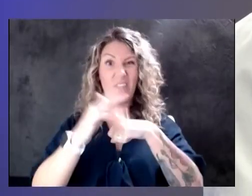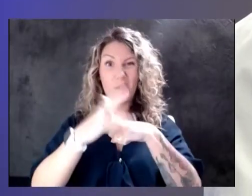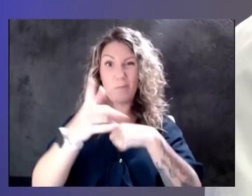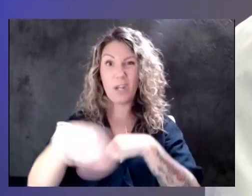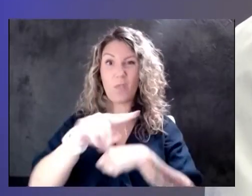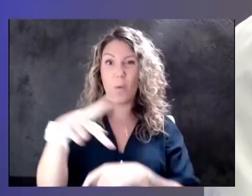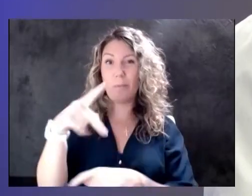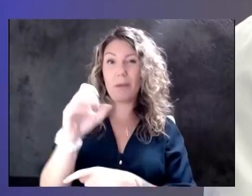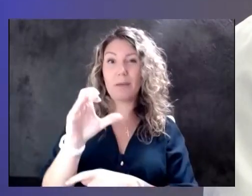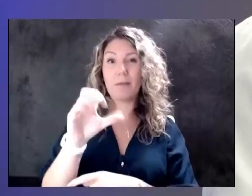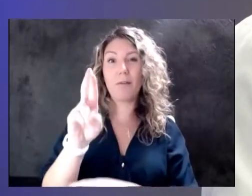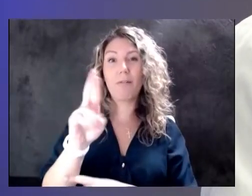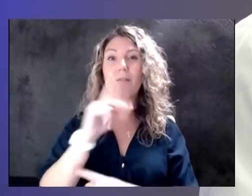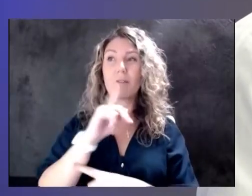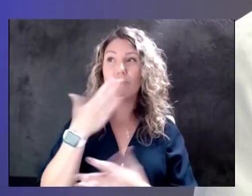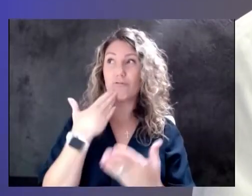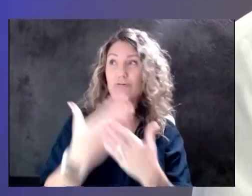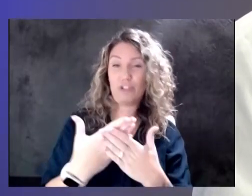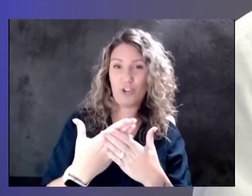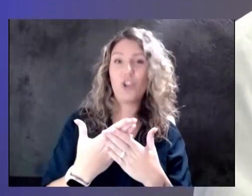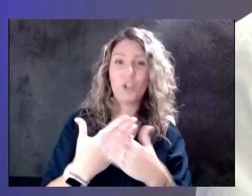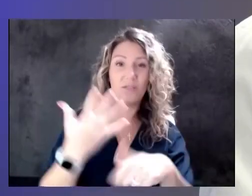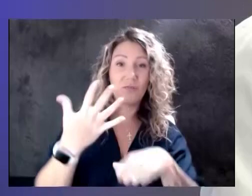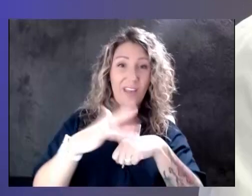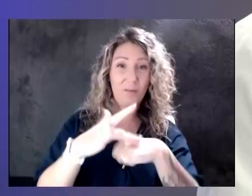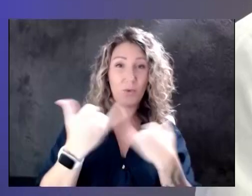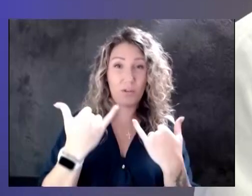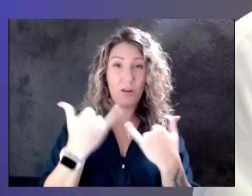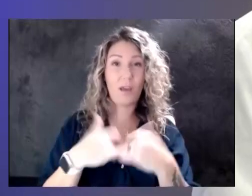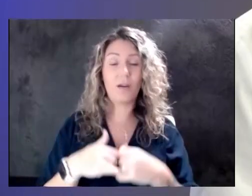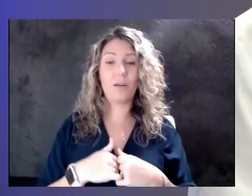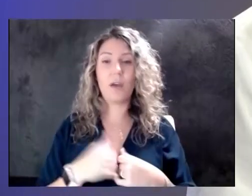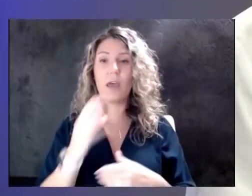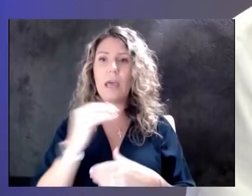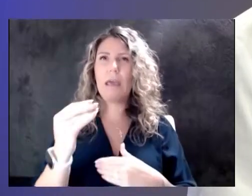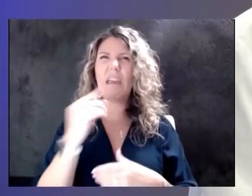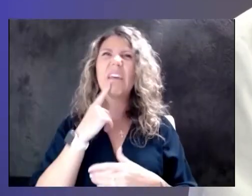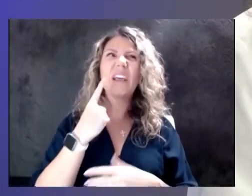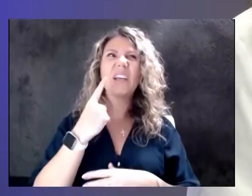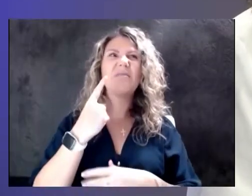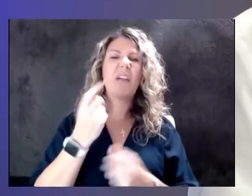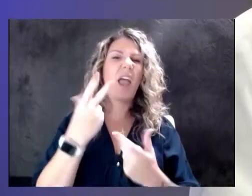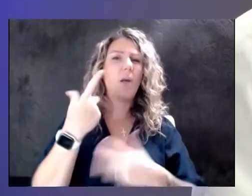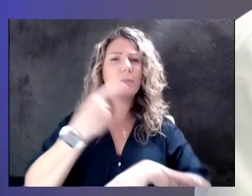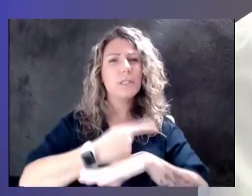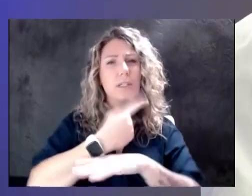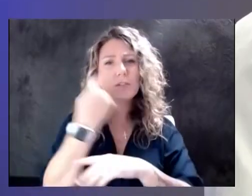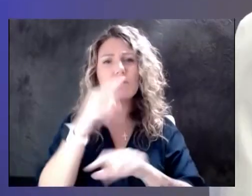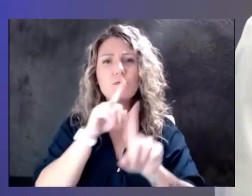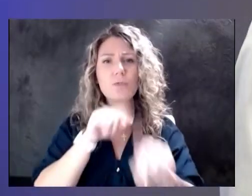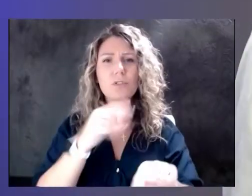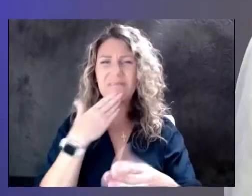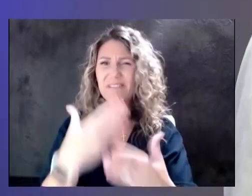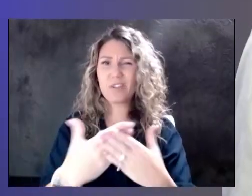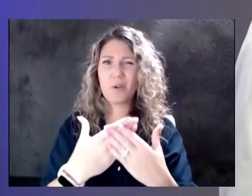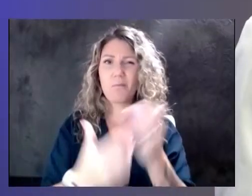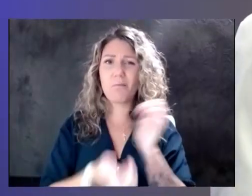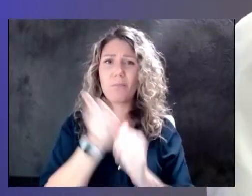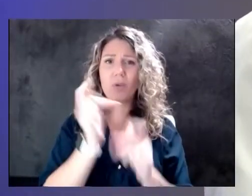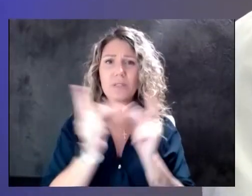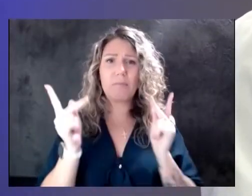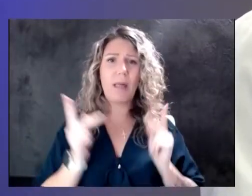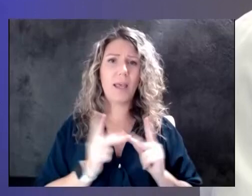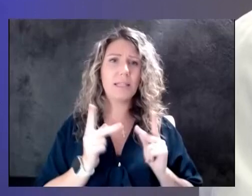is quite good nowadays, and the turnaround time on that is really pretty good as well. I think most places are giving results